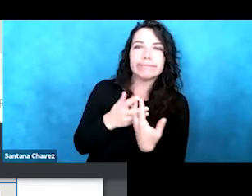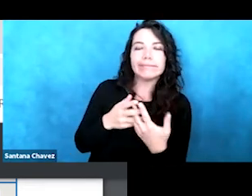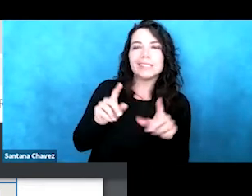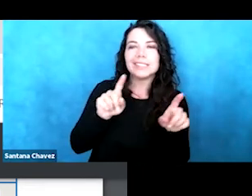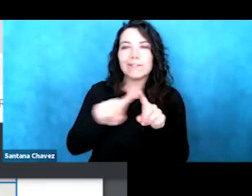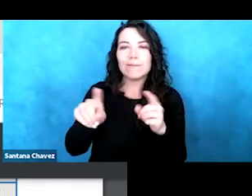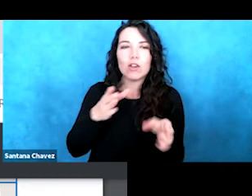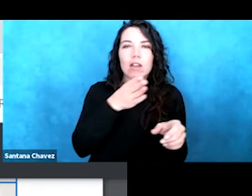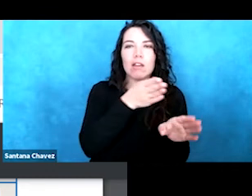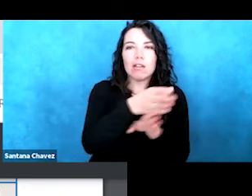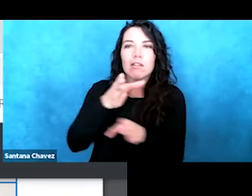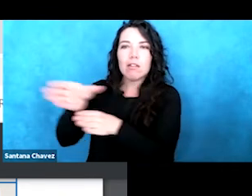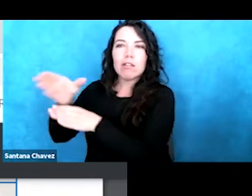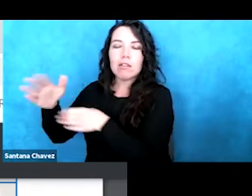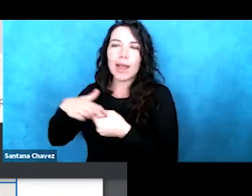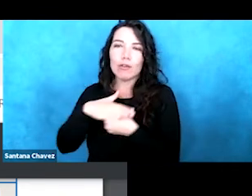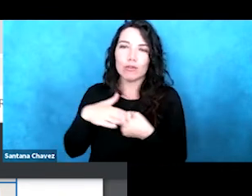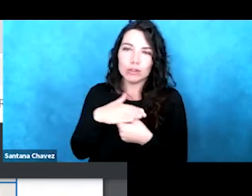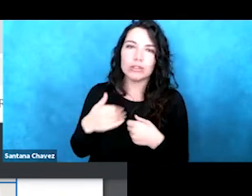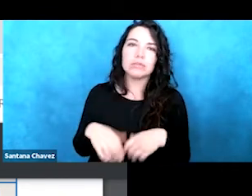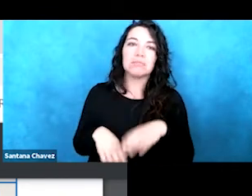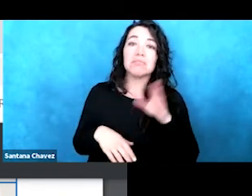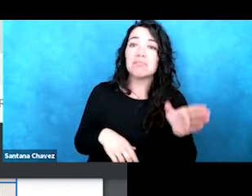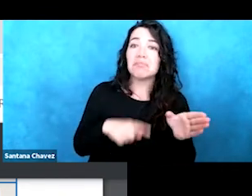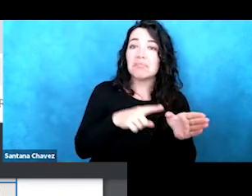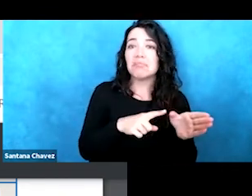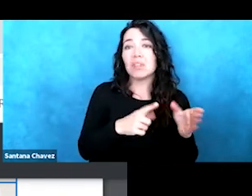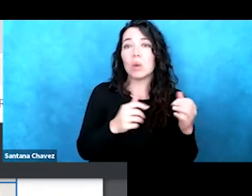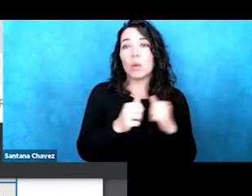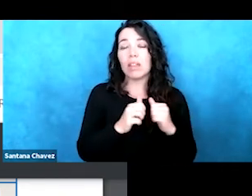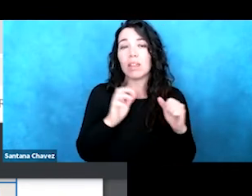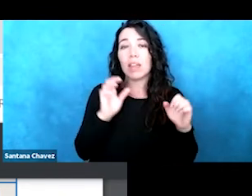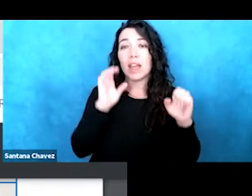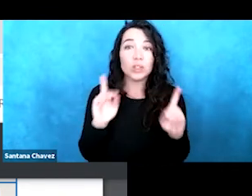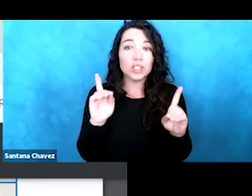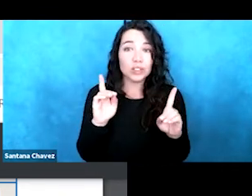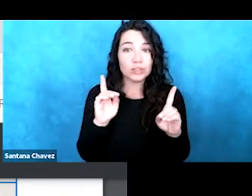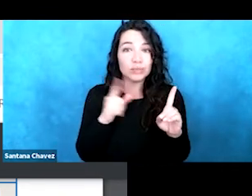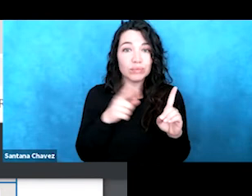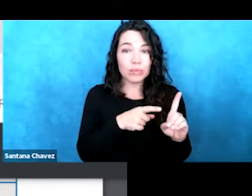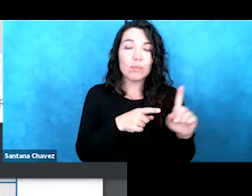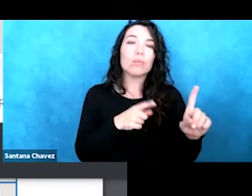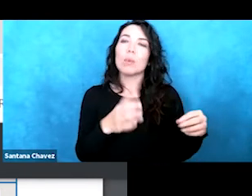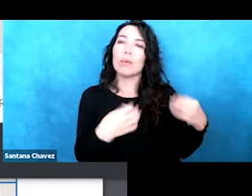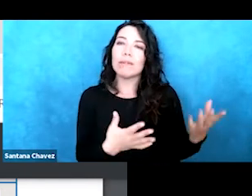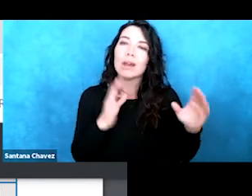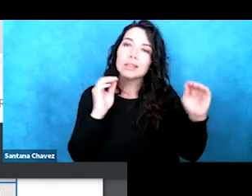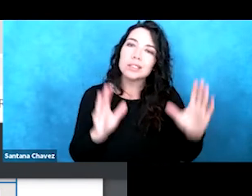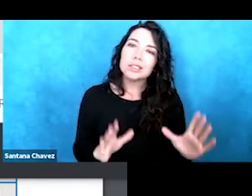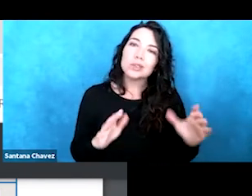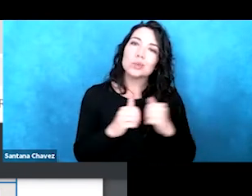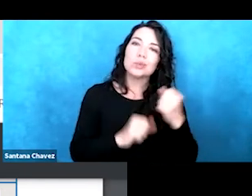for example, under education, we have providing teachers and educators with psychosocial